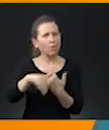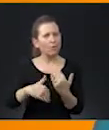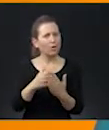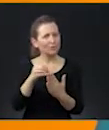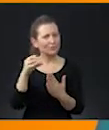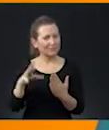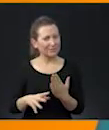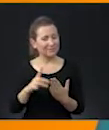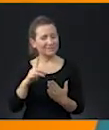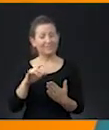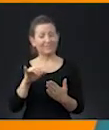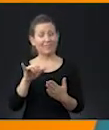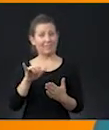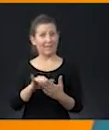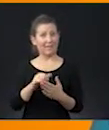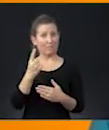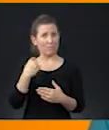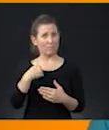me,